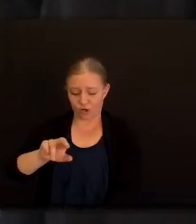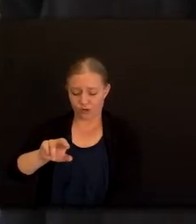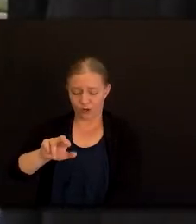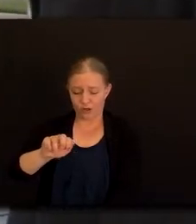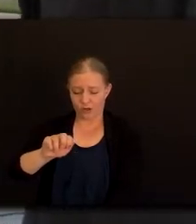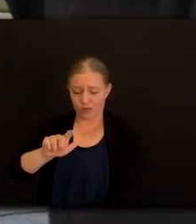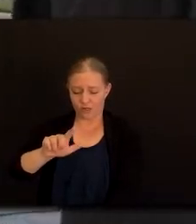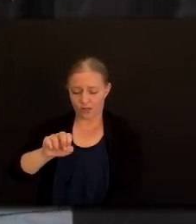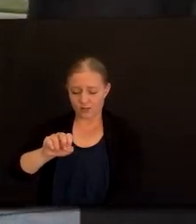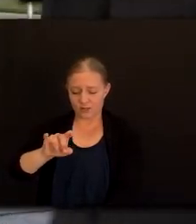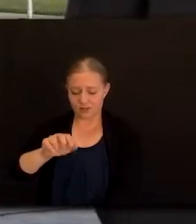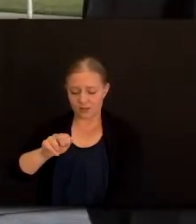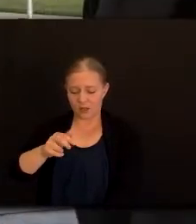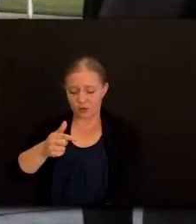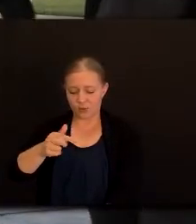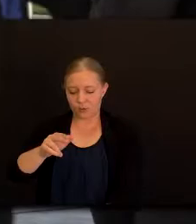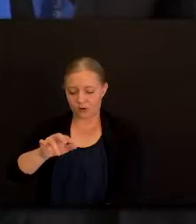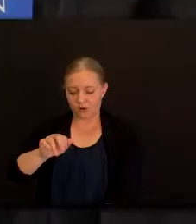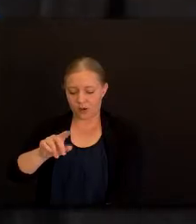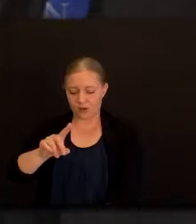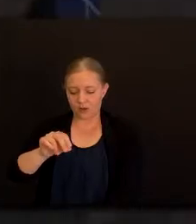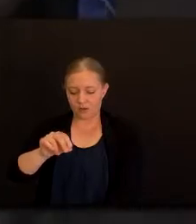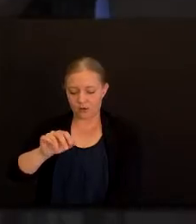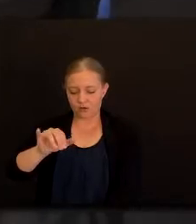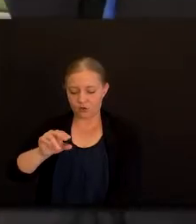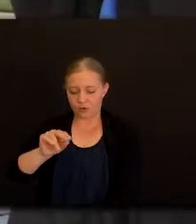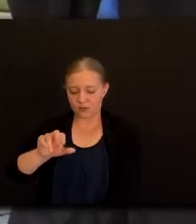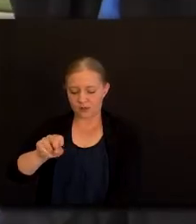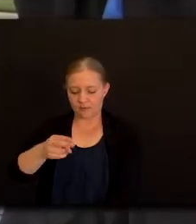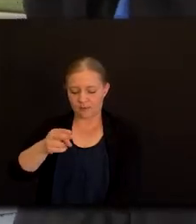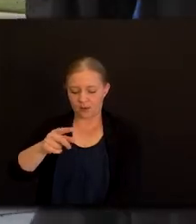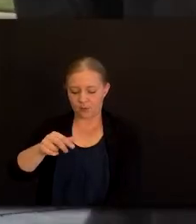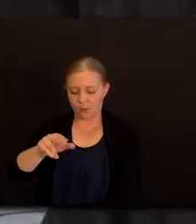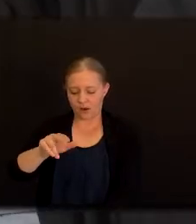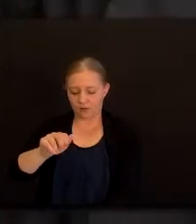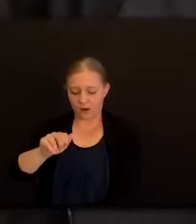Alexis Guardado. Joseph Ray Guerra.